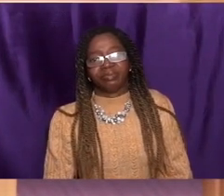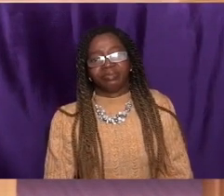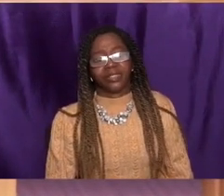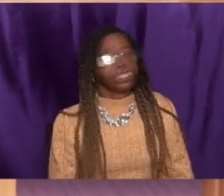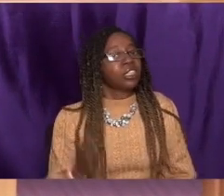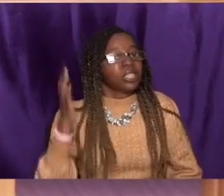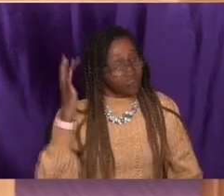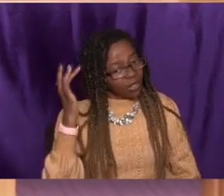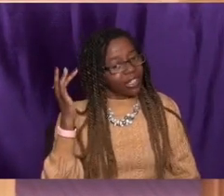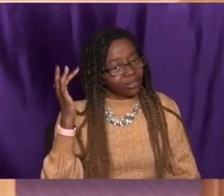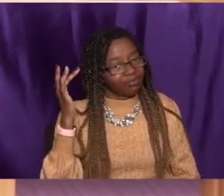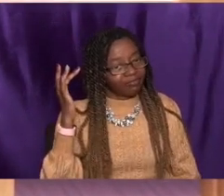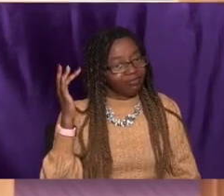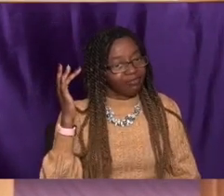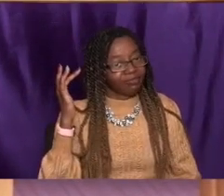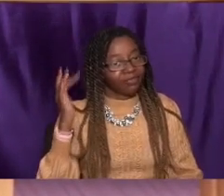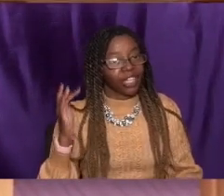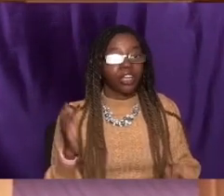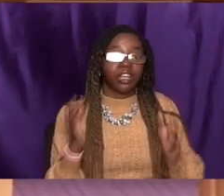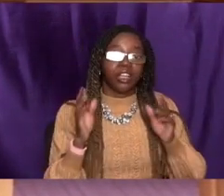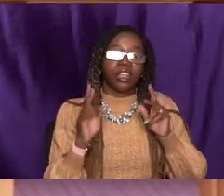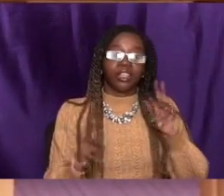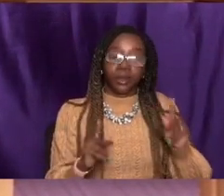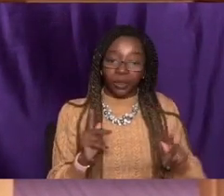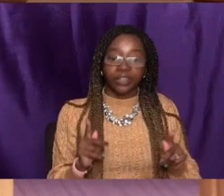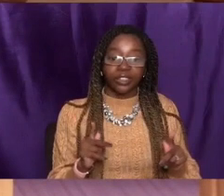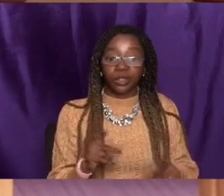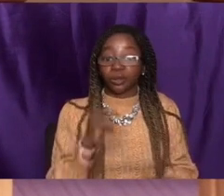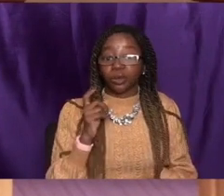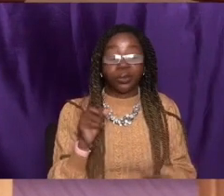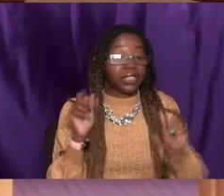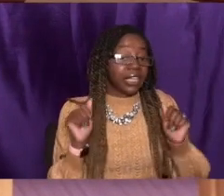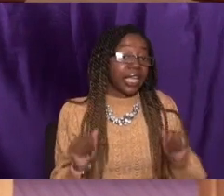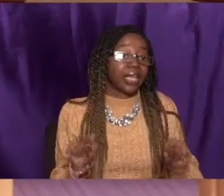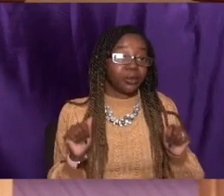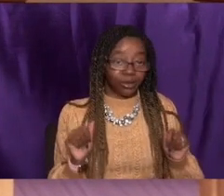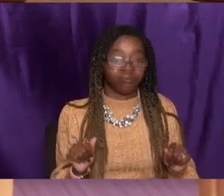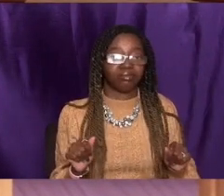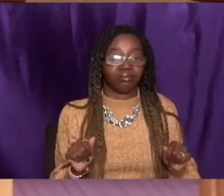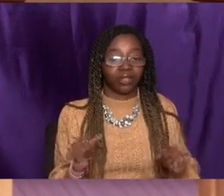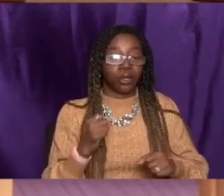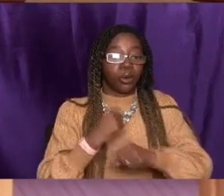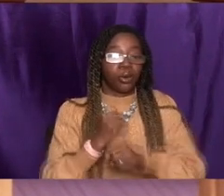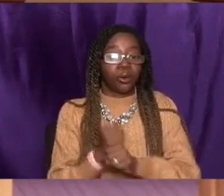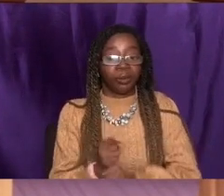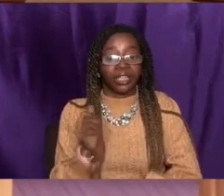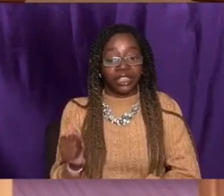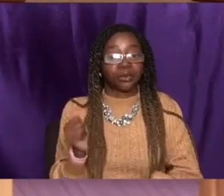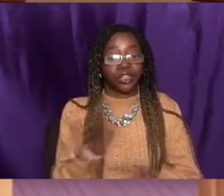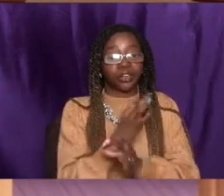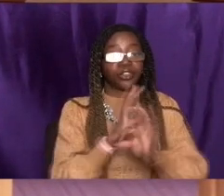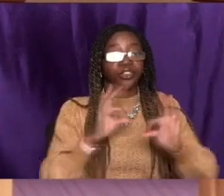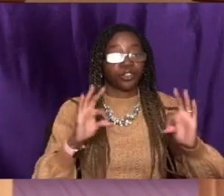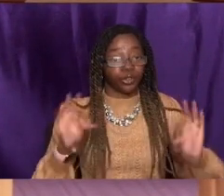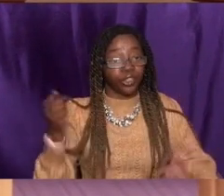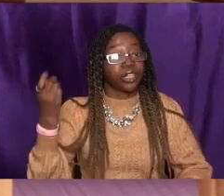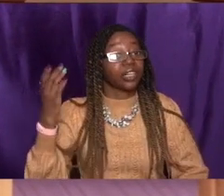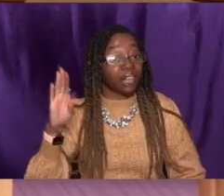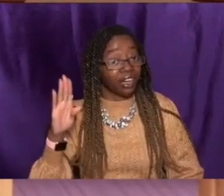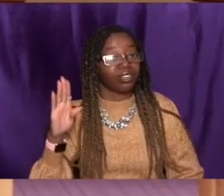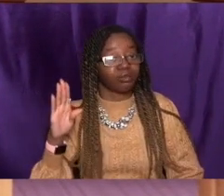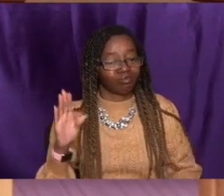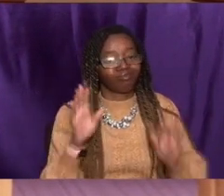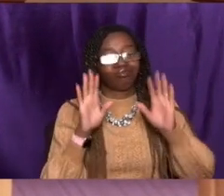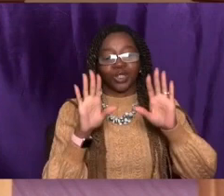That's why the person who isn't very able, but who makes himself available to God, can do